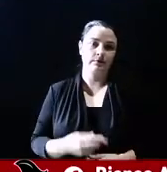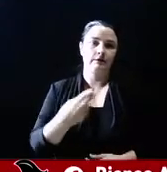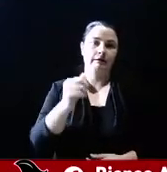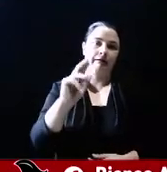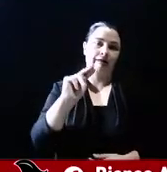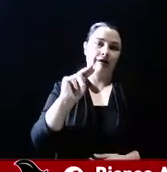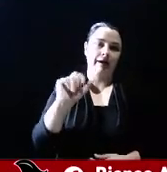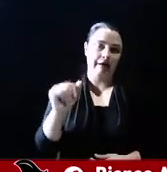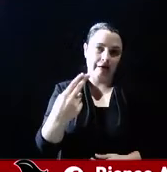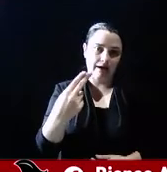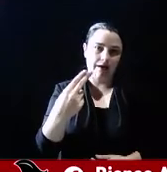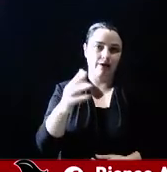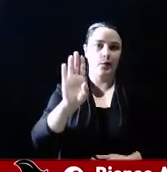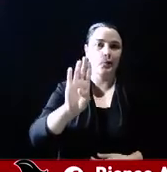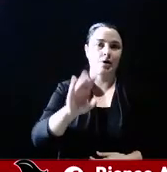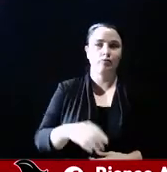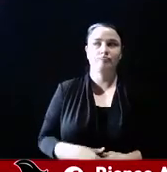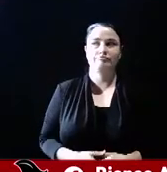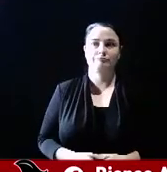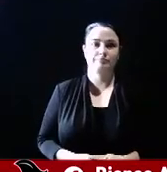Hannah Jeray Brown.